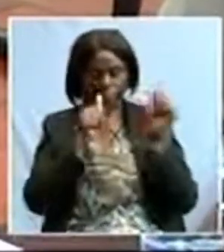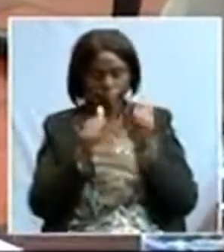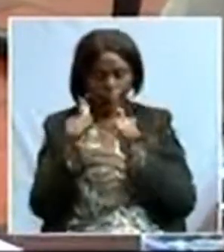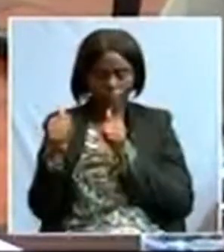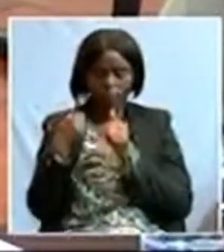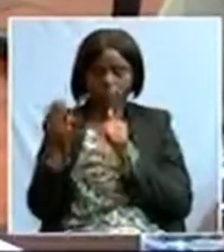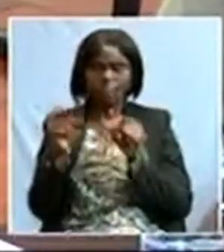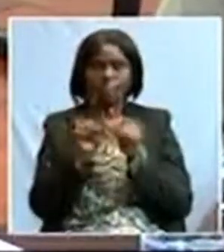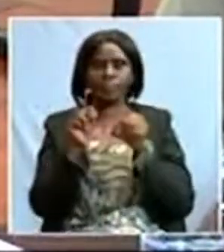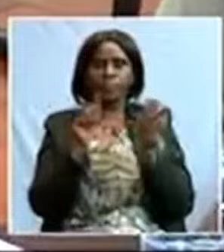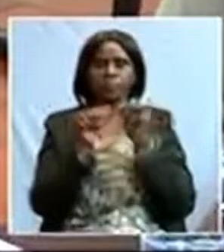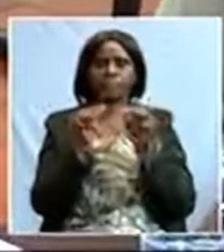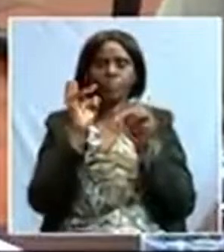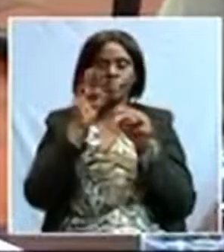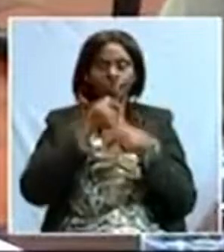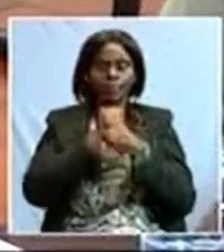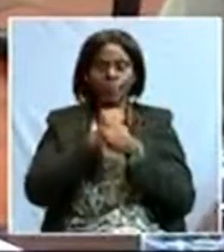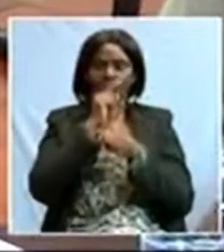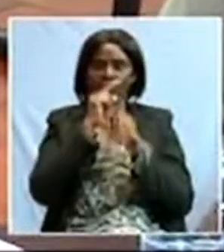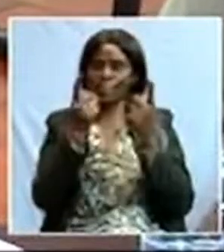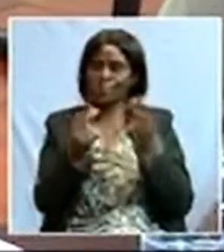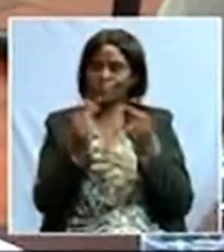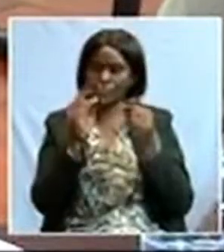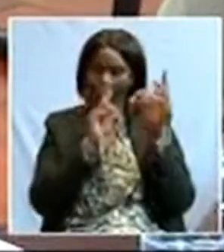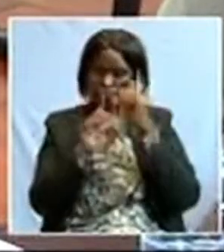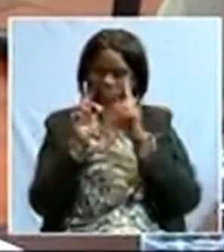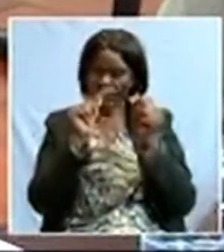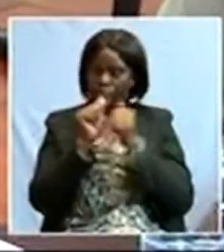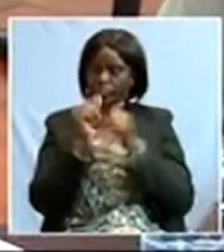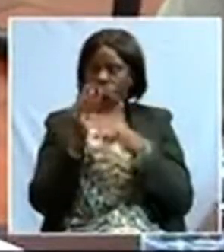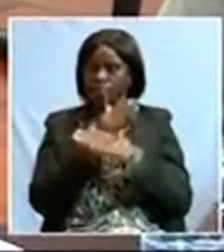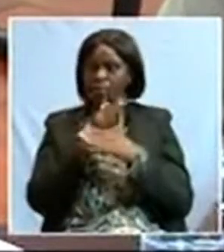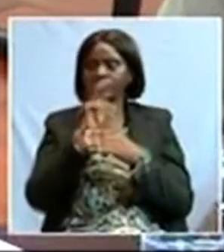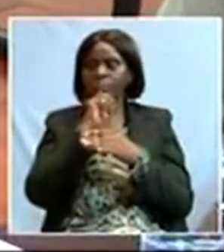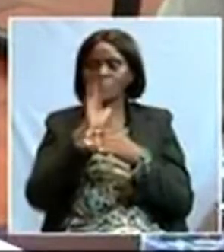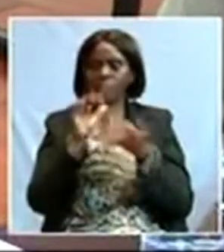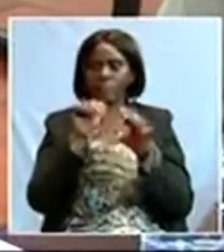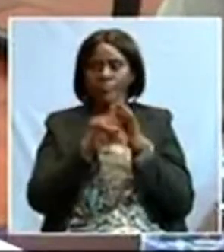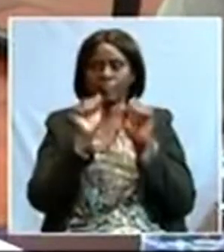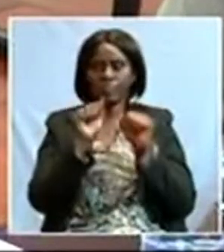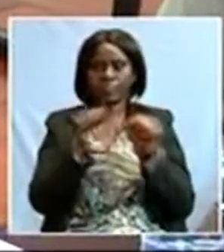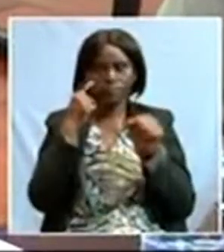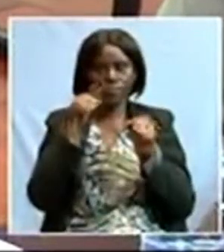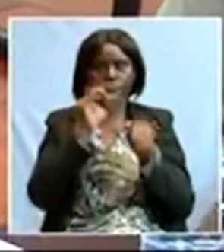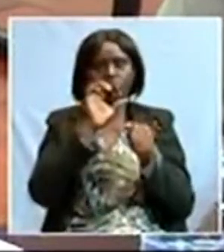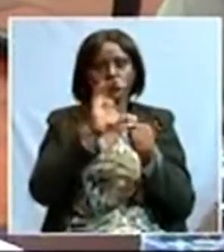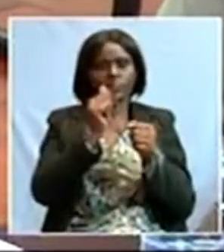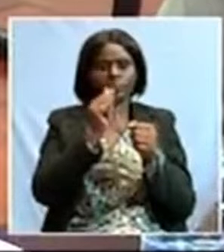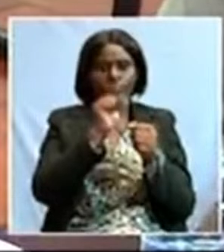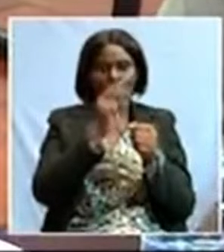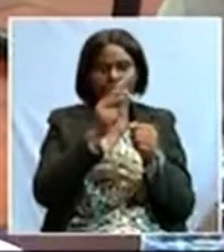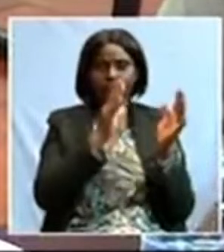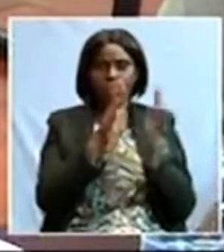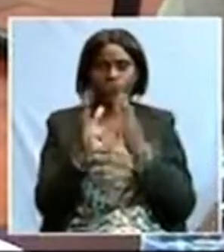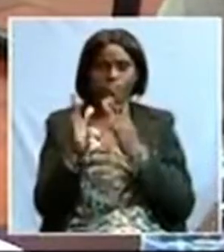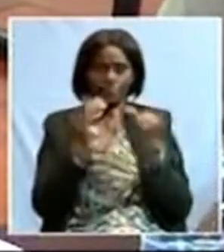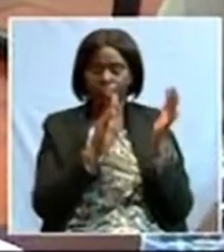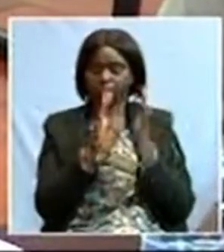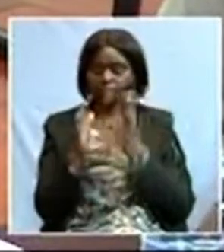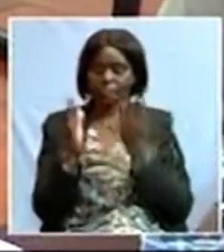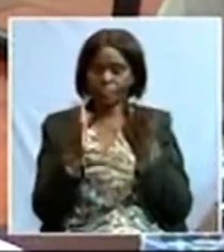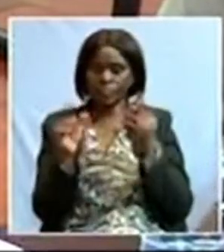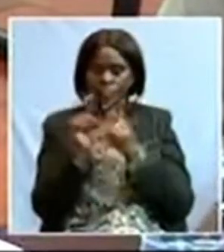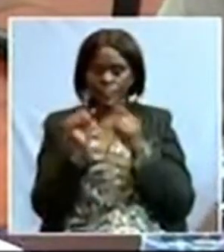taken. Management ensured regular engagement with business owners on possibility of cash plans. Remedial